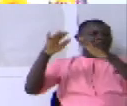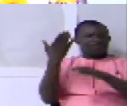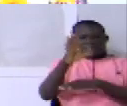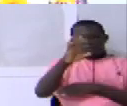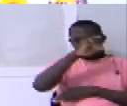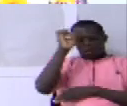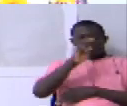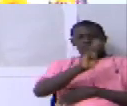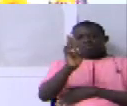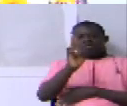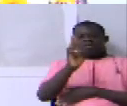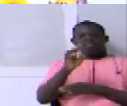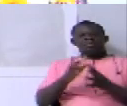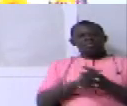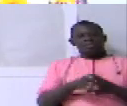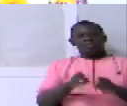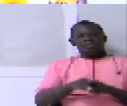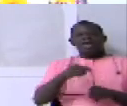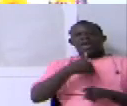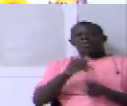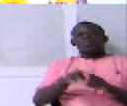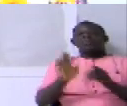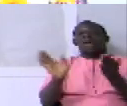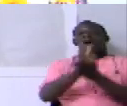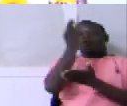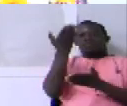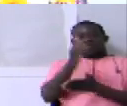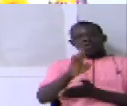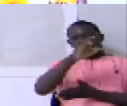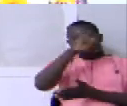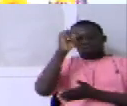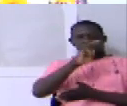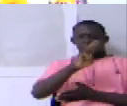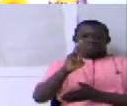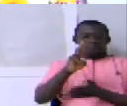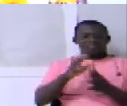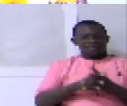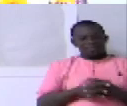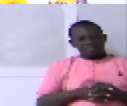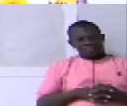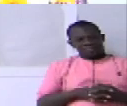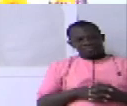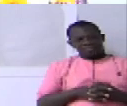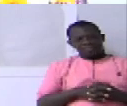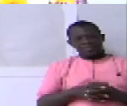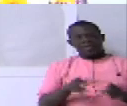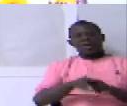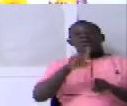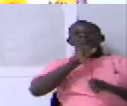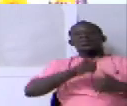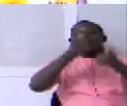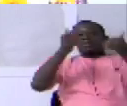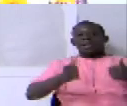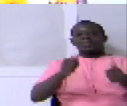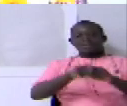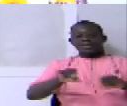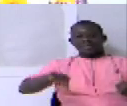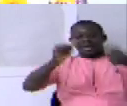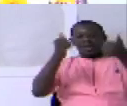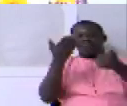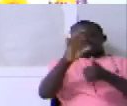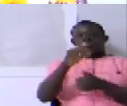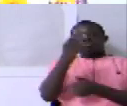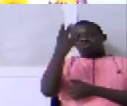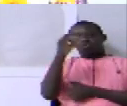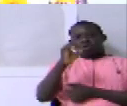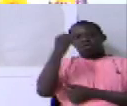Imam baye do ko la follow. I am not discharged from the service. Andu imam bondi do ko nyim fananna. Mr. Chairman, since 2017, Mr. Chairman,